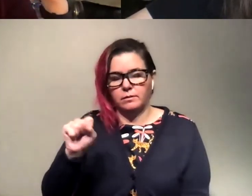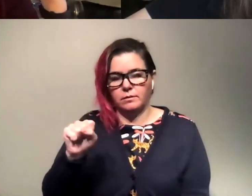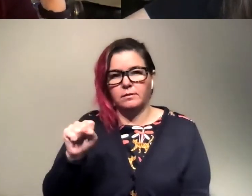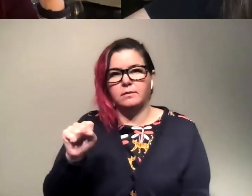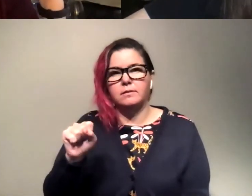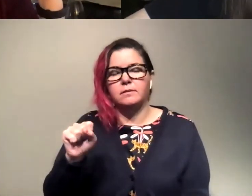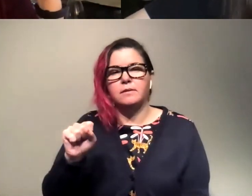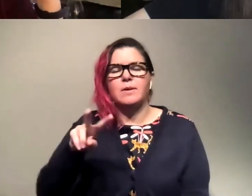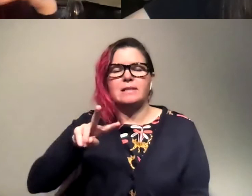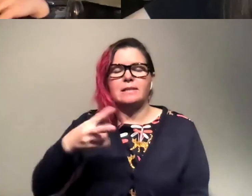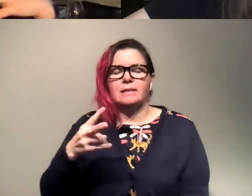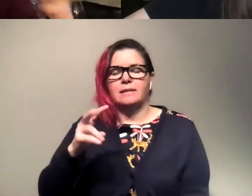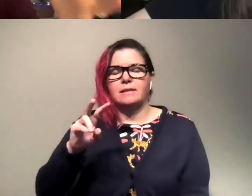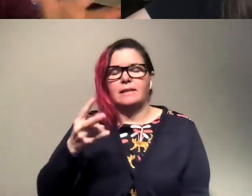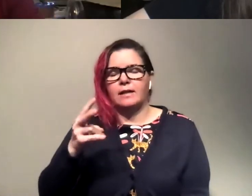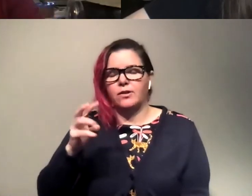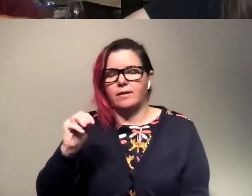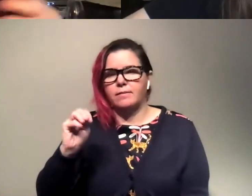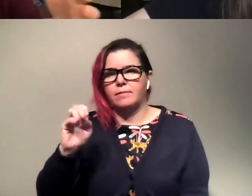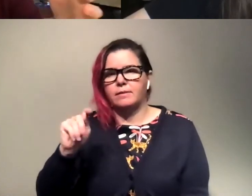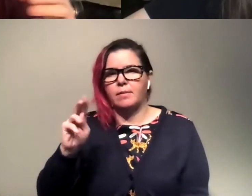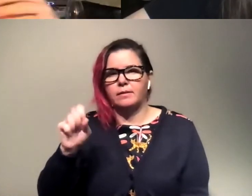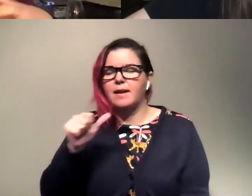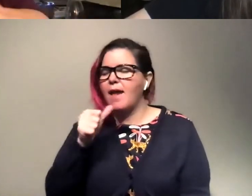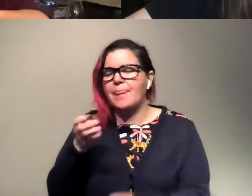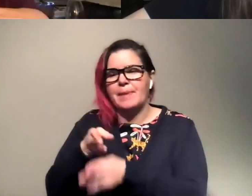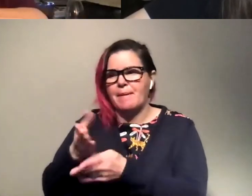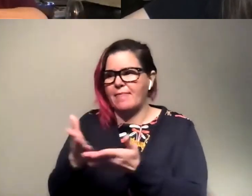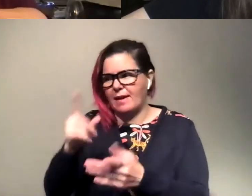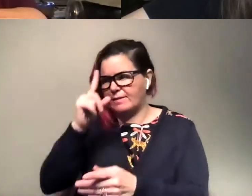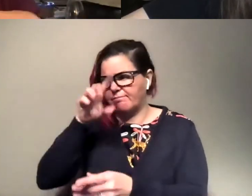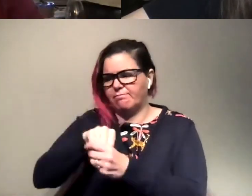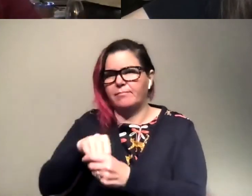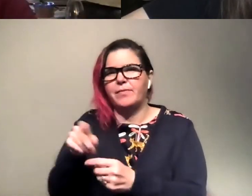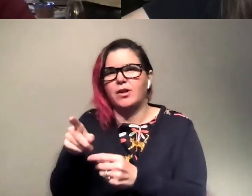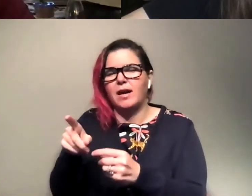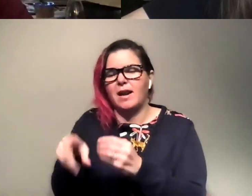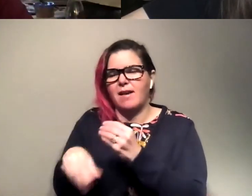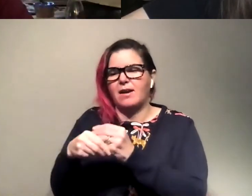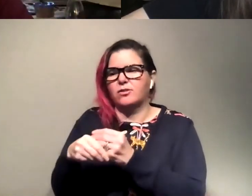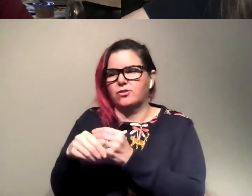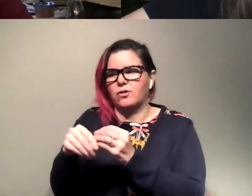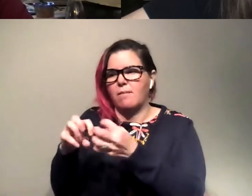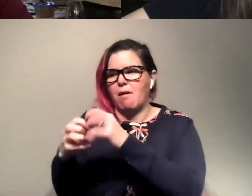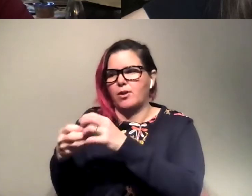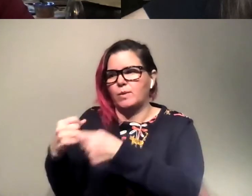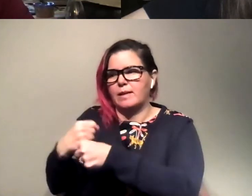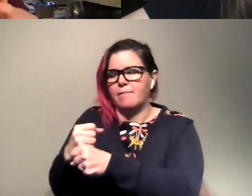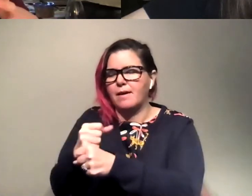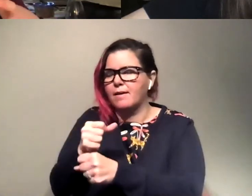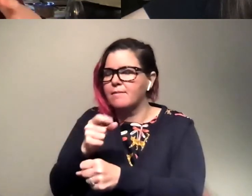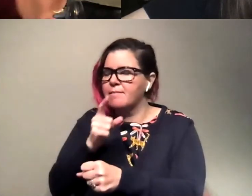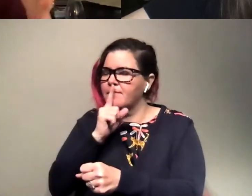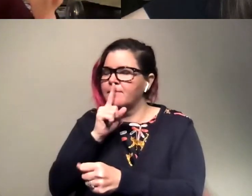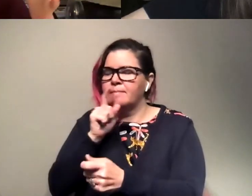as secondary metabolites, because they're not the main things we think about. They're sort of extra molecules they produce that aren't necessary for sort of